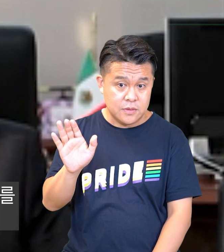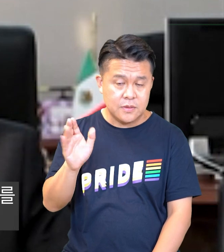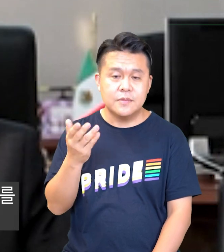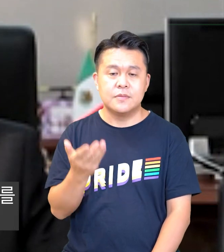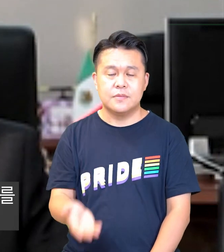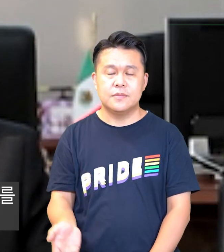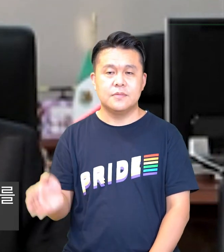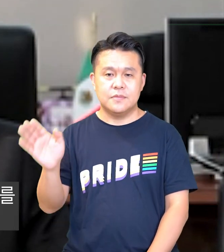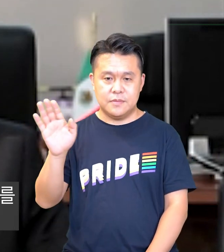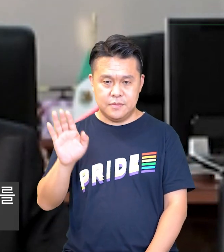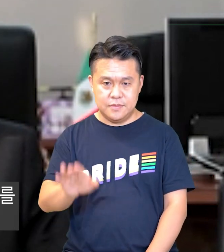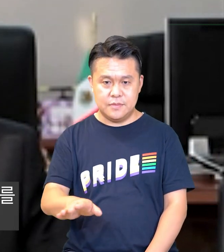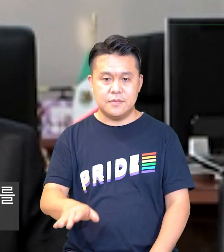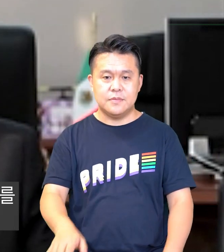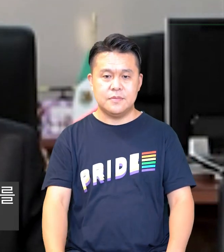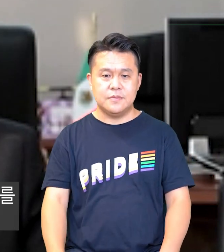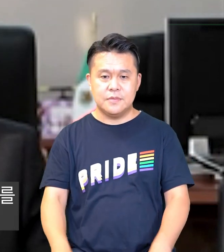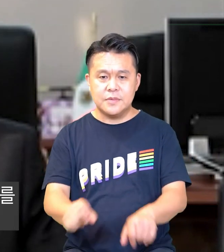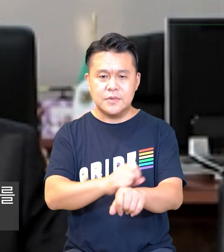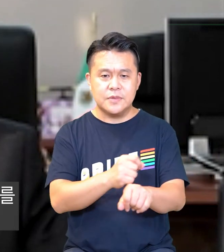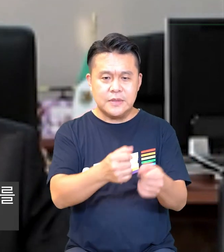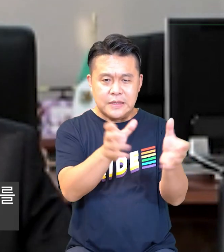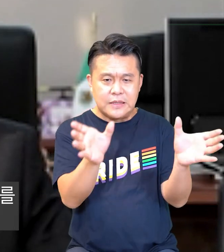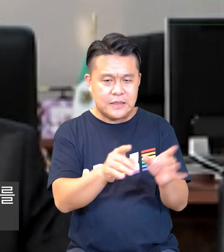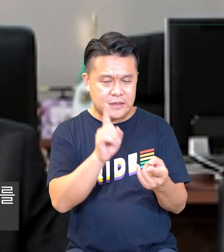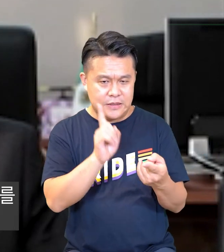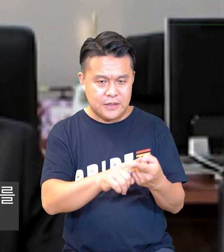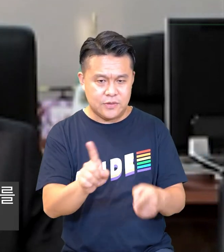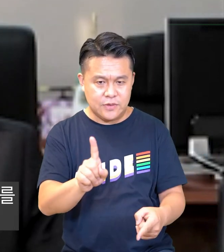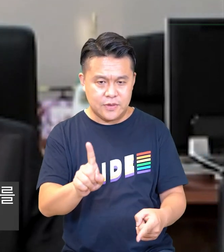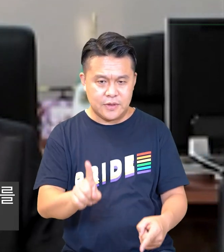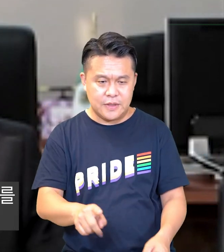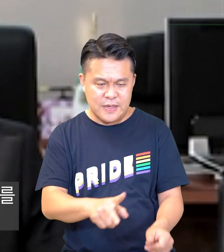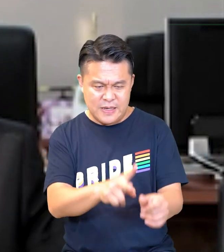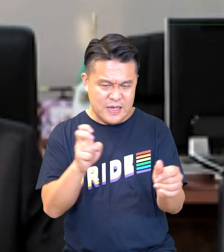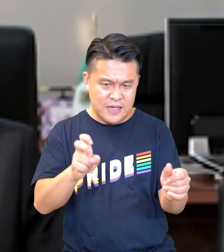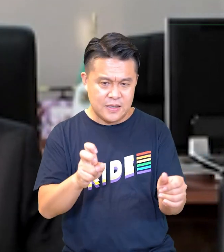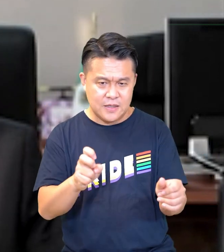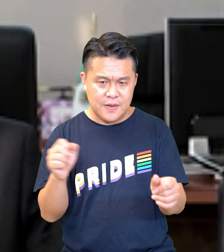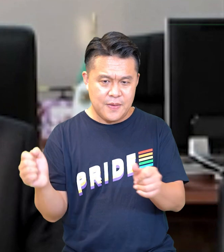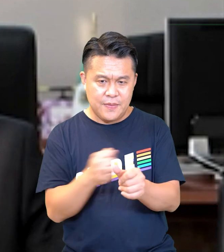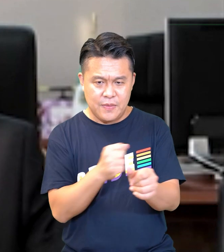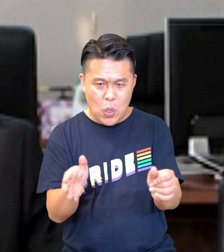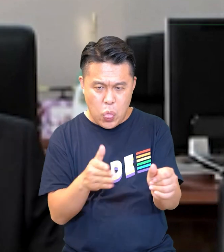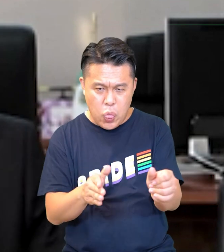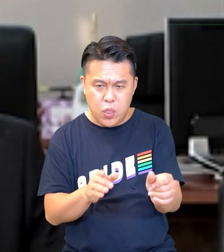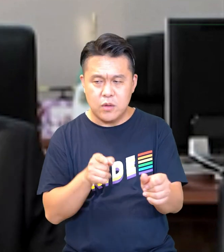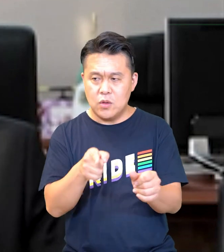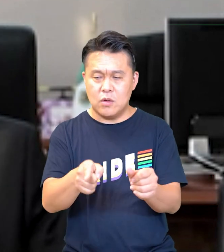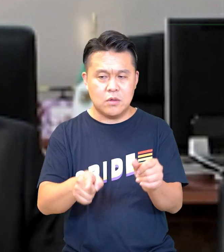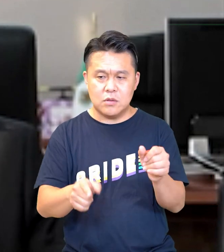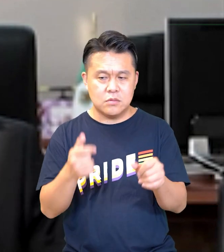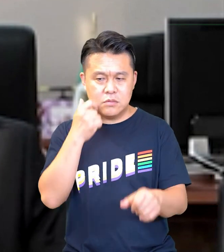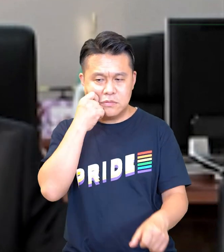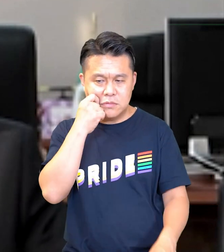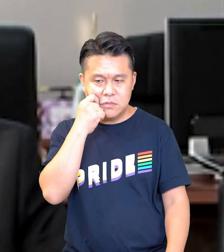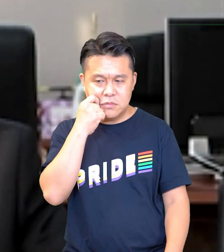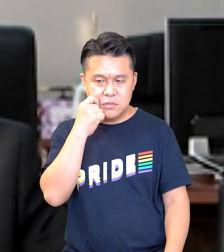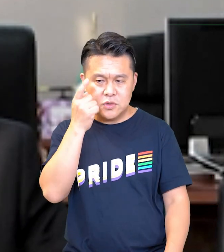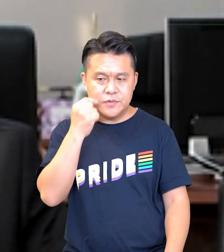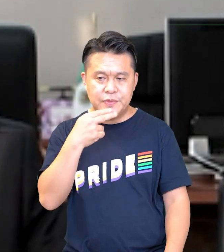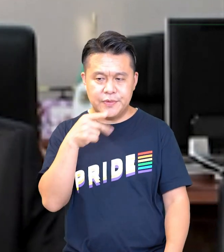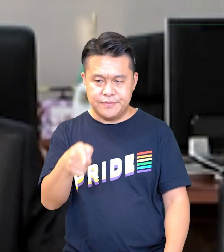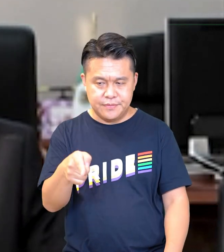or persons doesn't constitute a crime, but inciting hatred